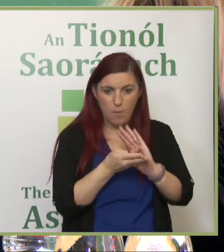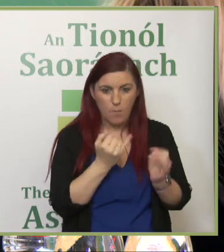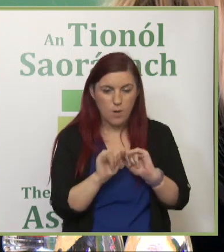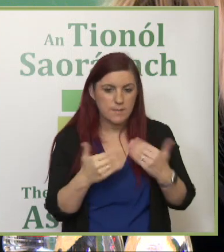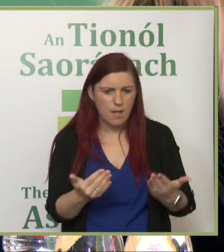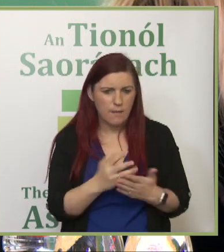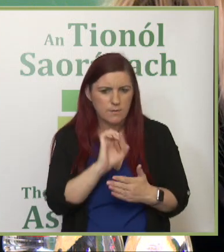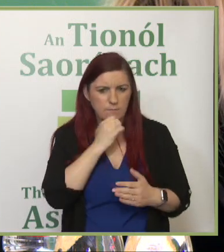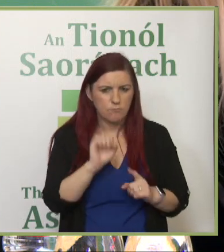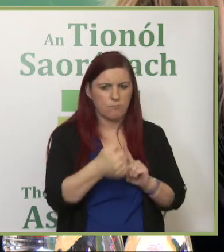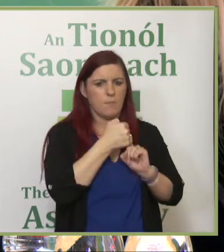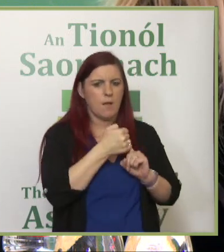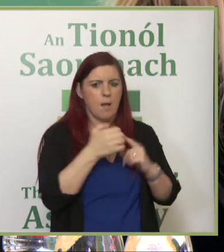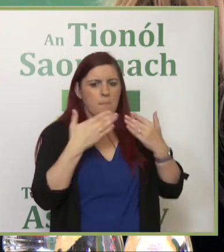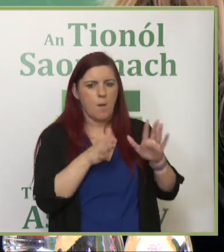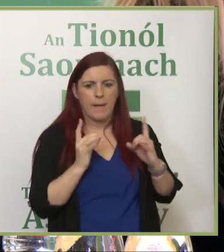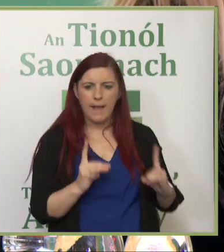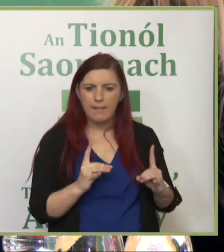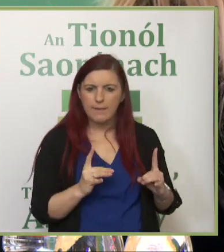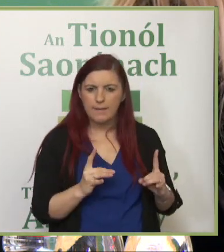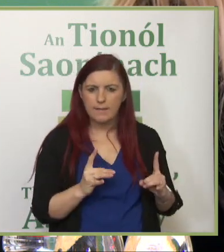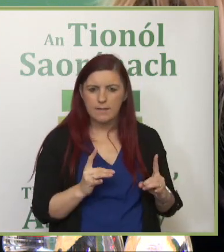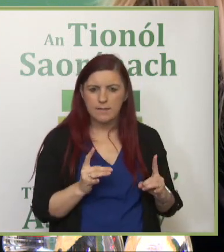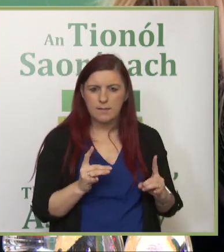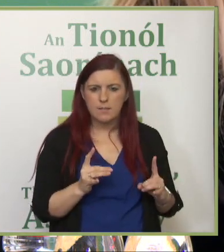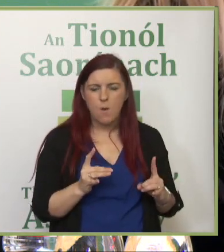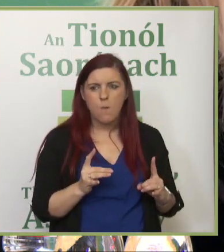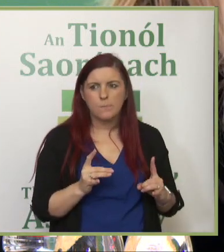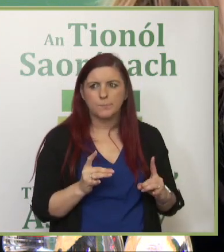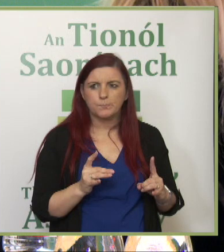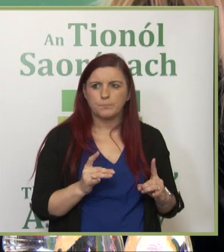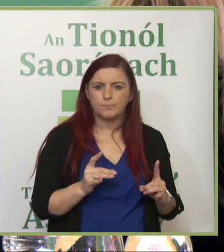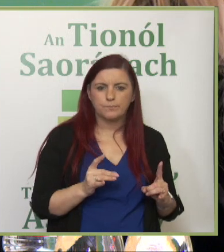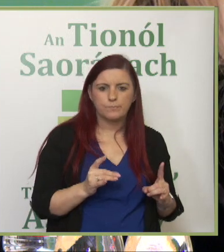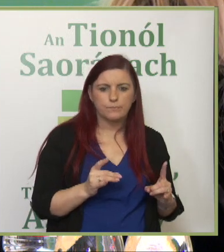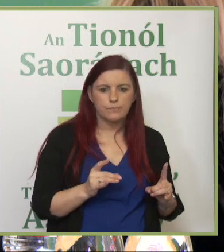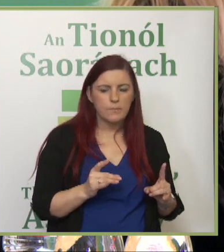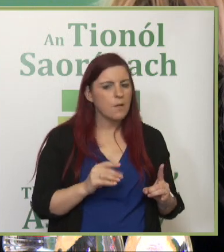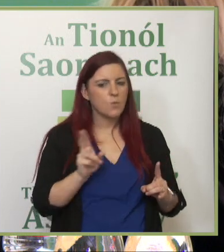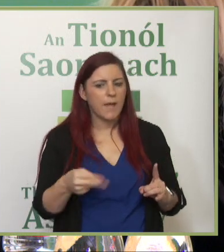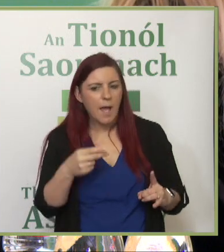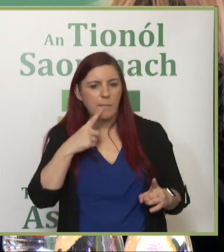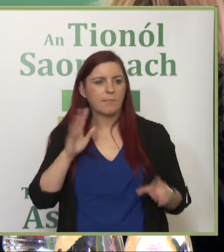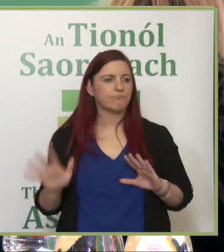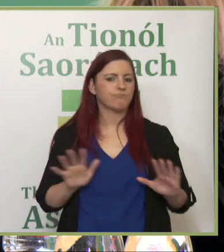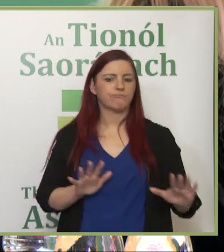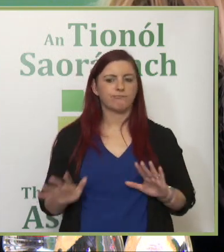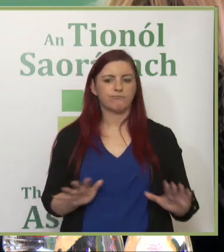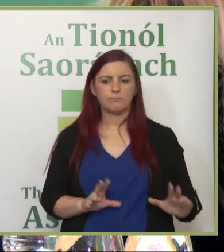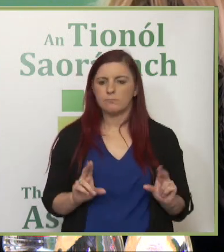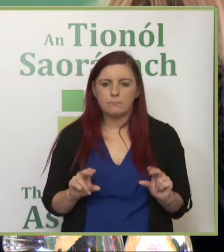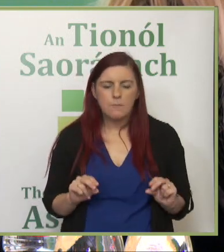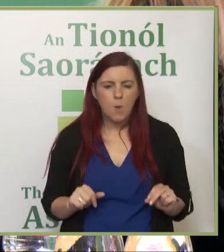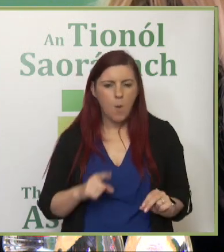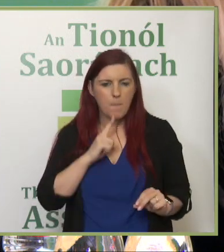on overall public health at the population level. So I think we can't be complacent about this. We're certainly seeing, in terms of some of